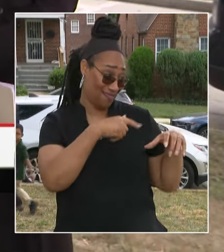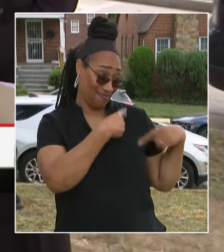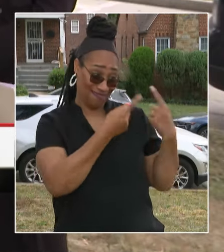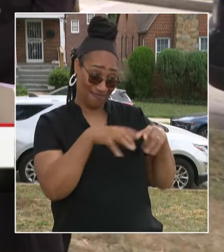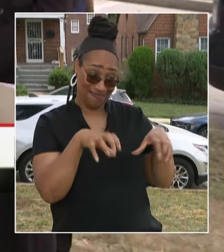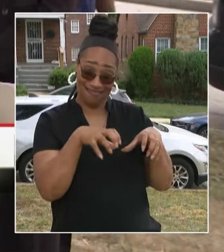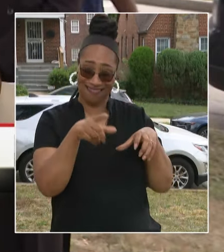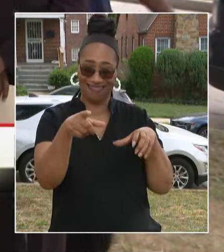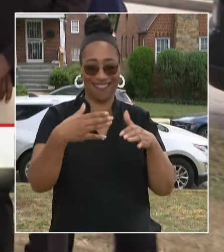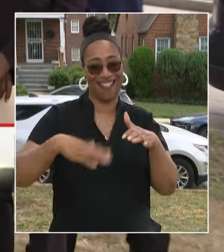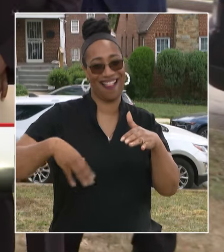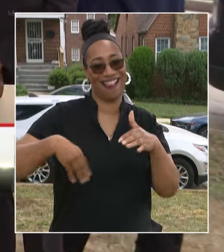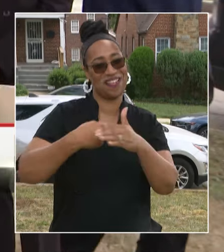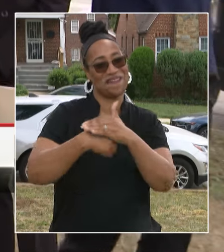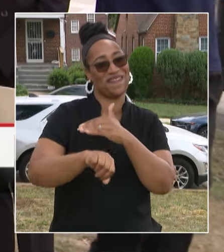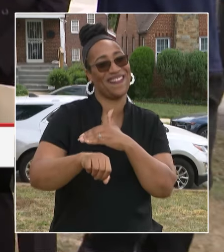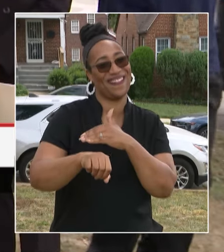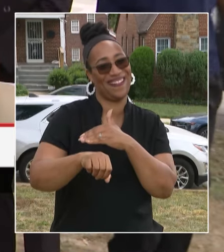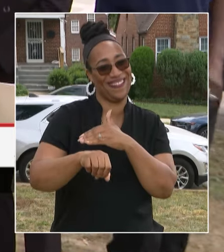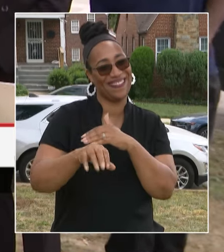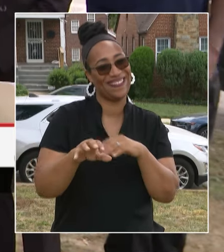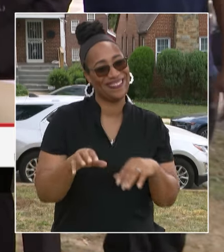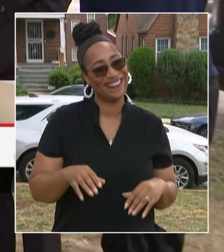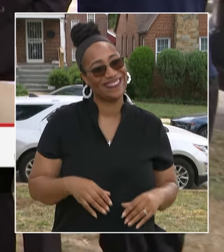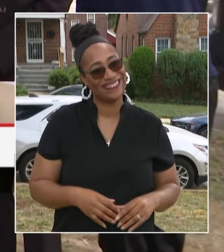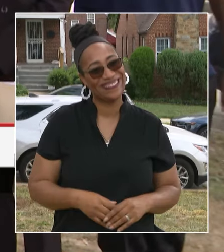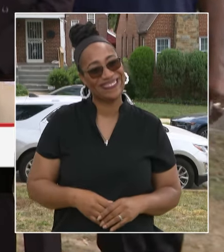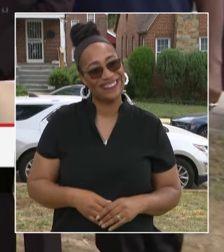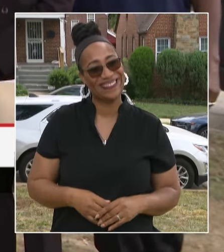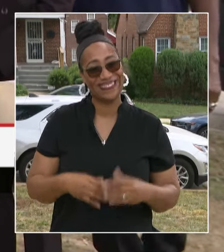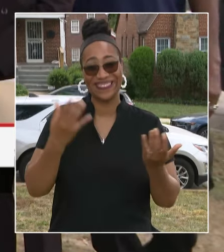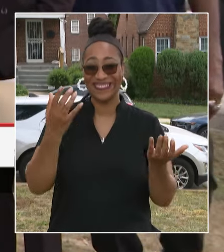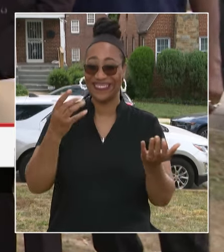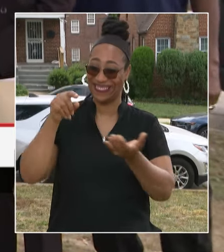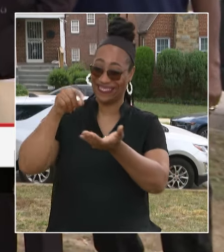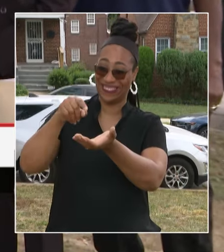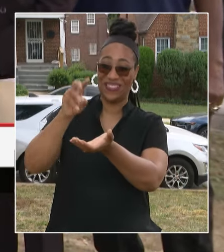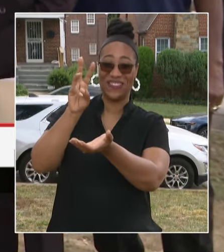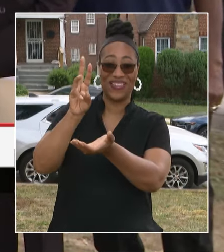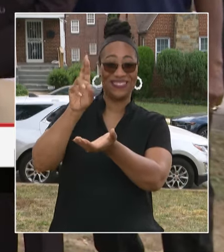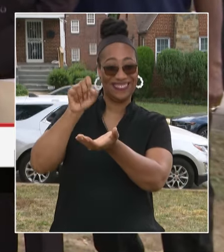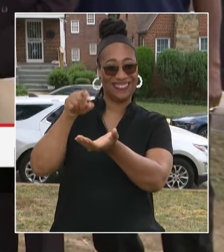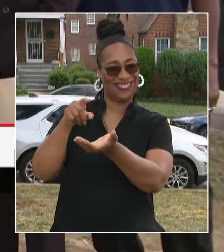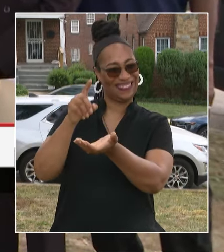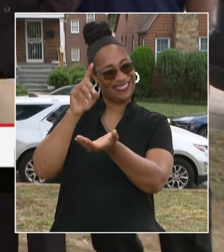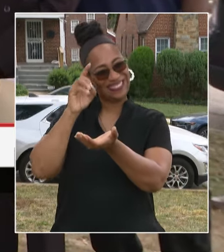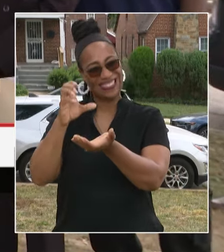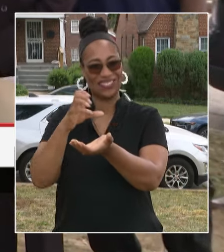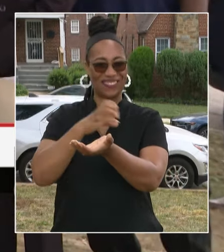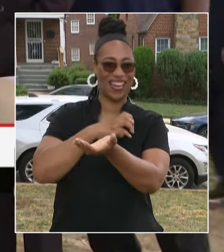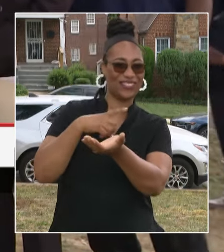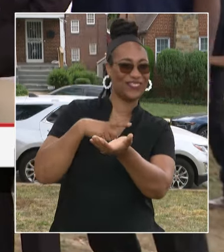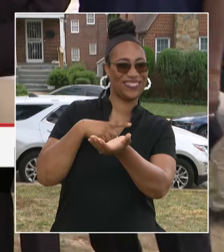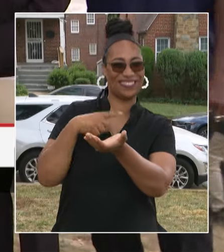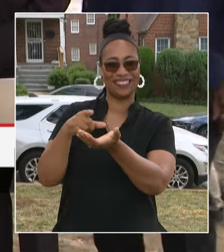I just remember a lot about him. But before I get started, to our Honorable Mayor, Muriel Bowser, to